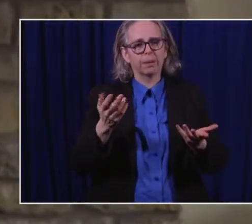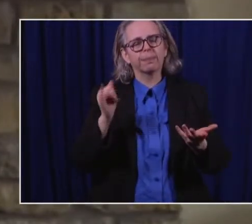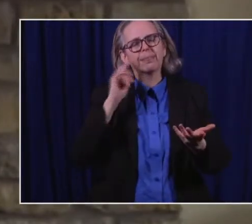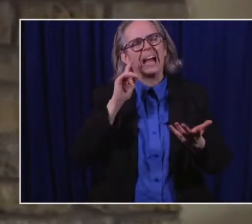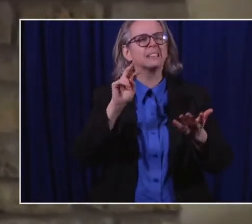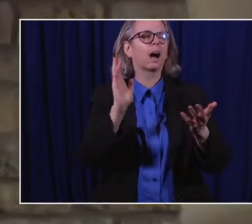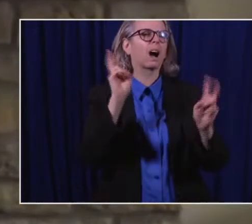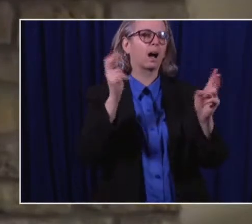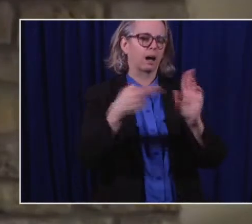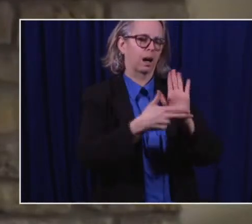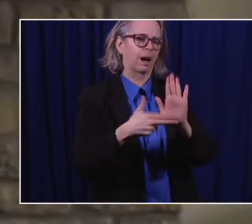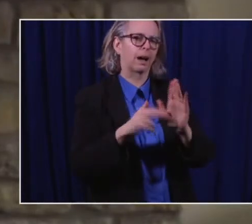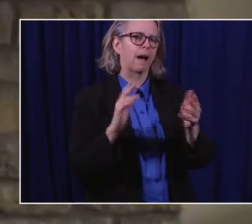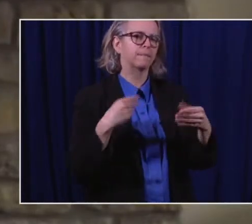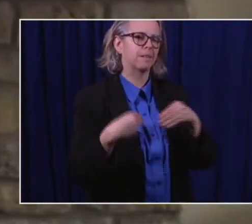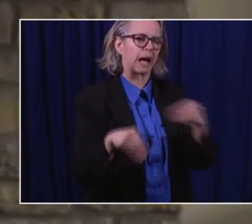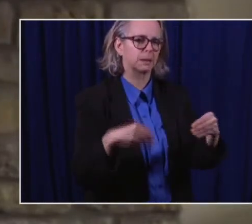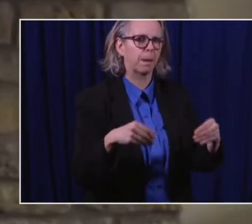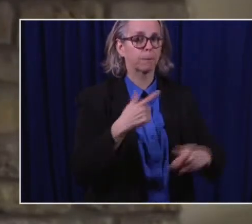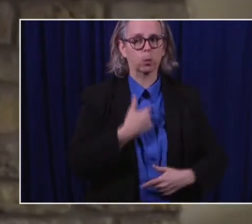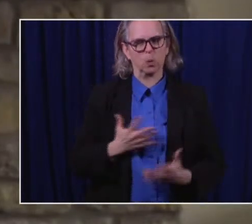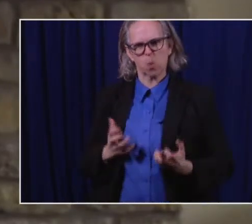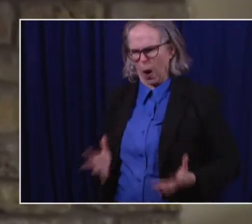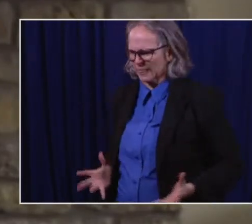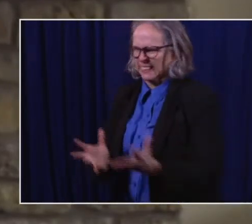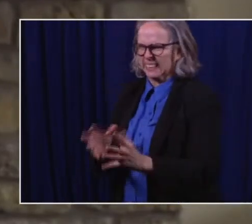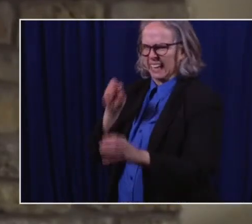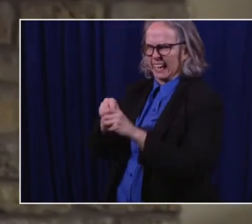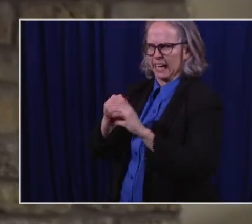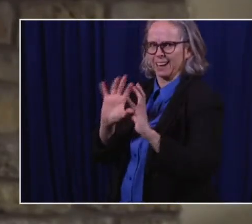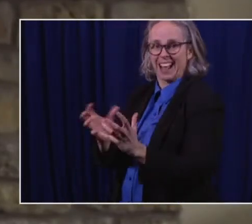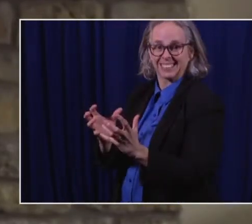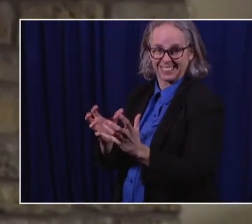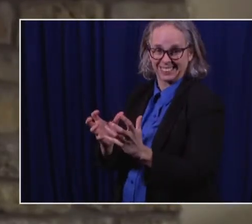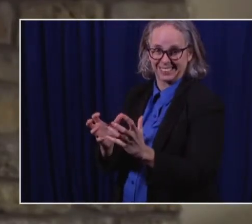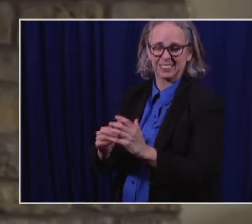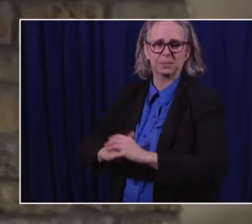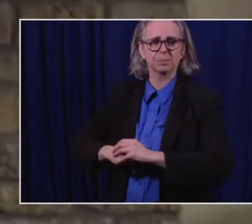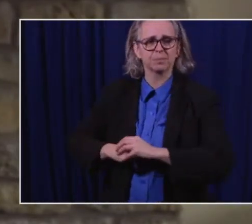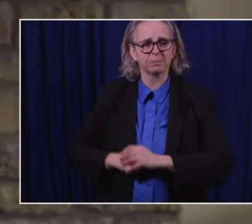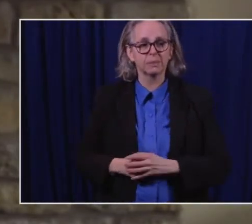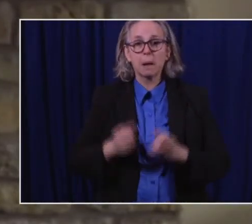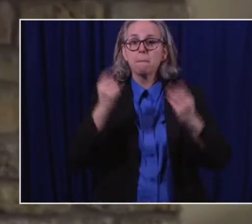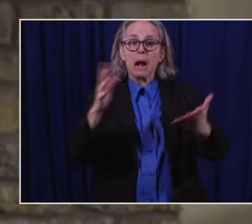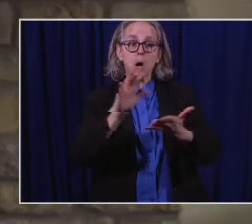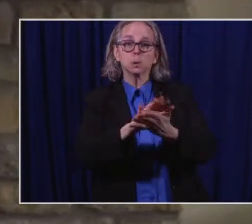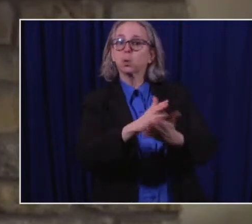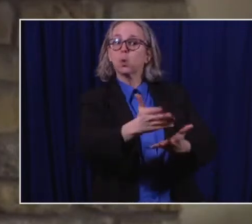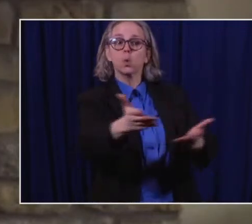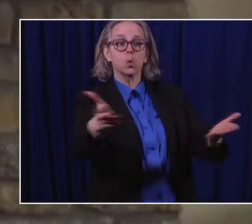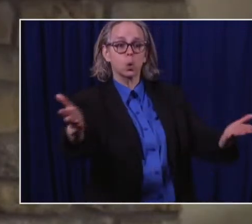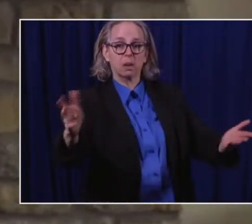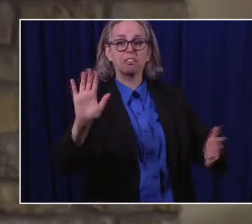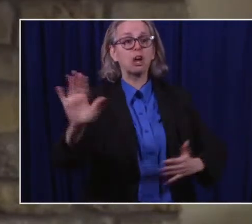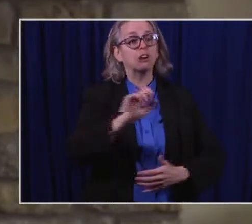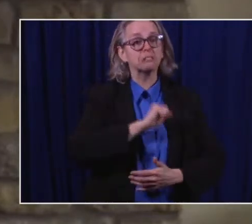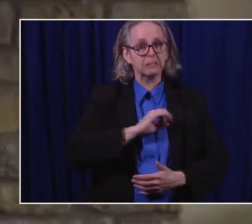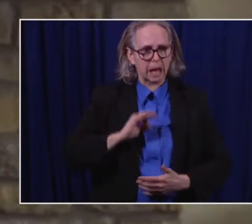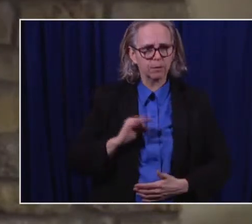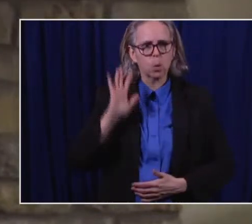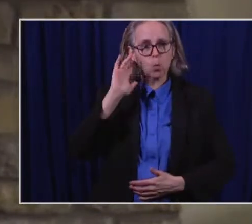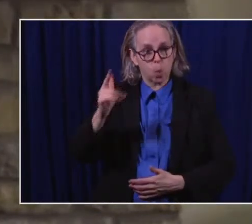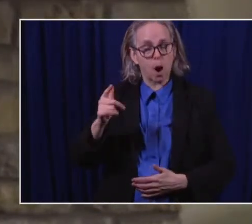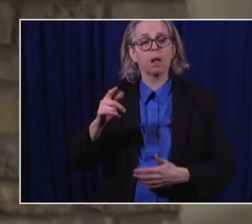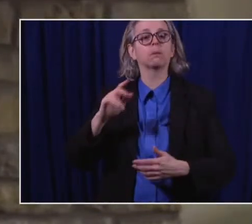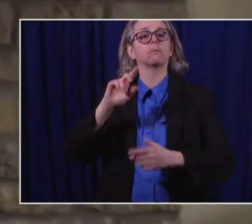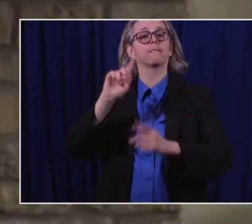to be able to do that. A lot of schools, the personnel will have been vaccinated the second time. A number of them will not.